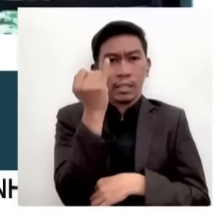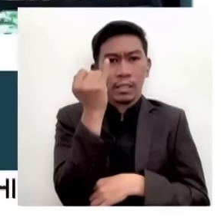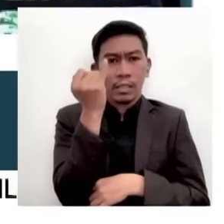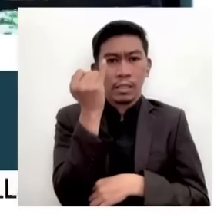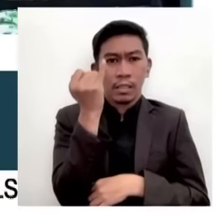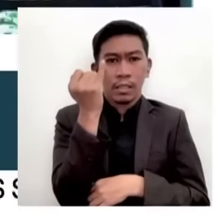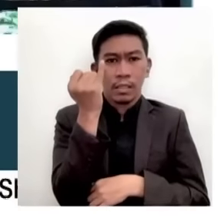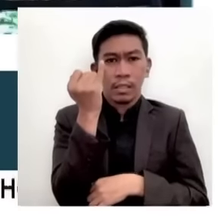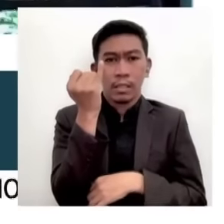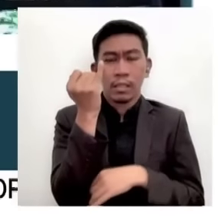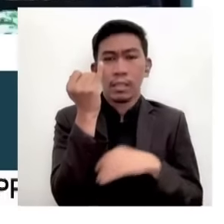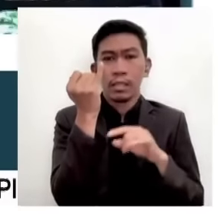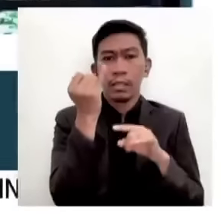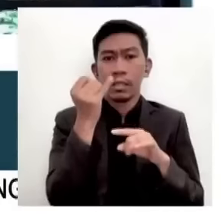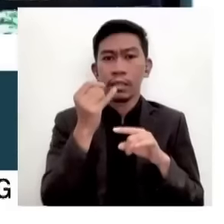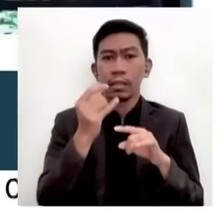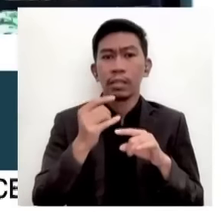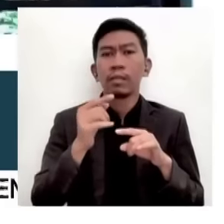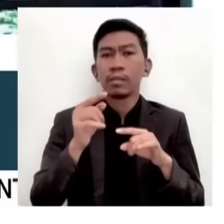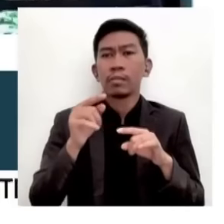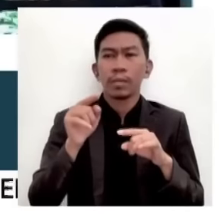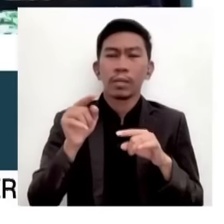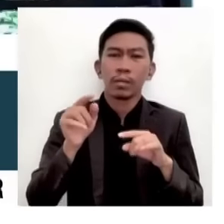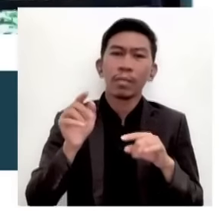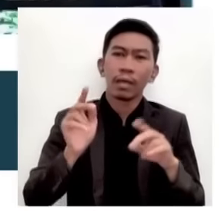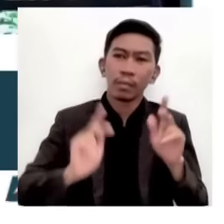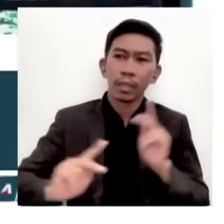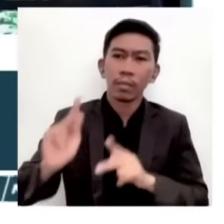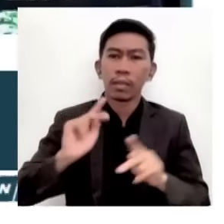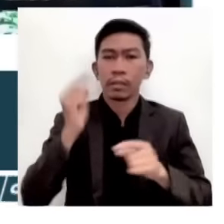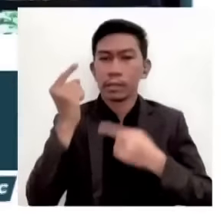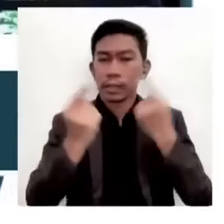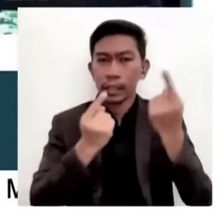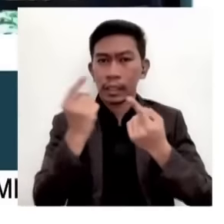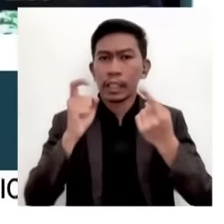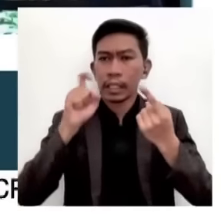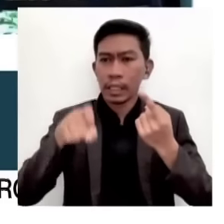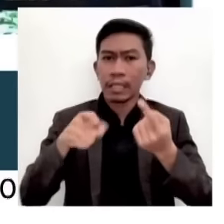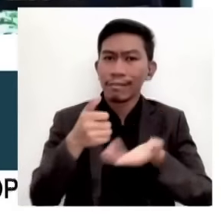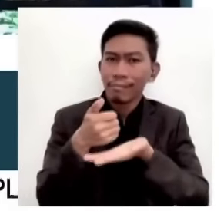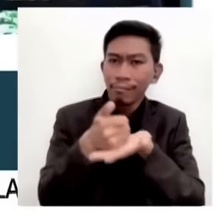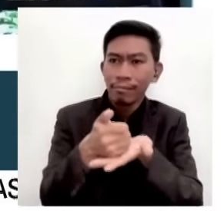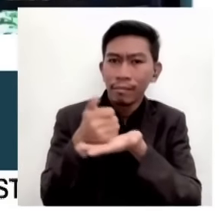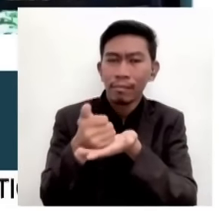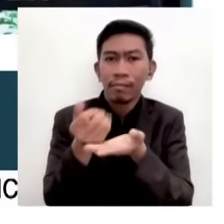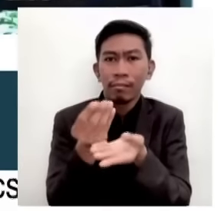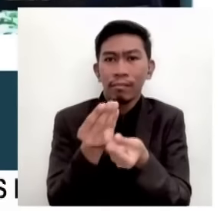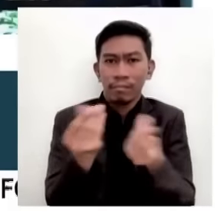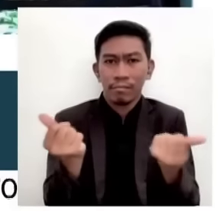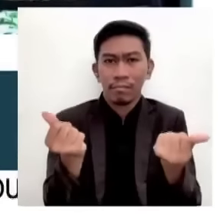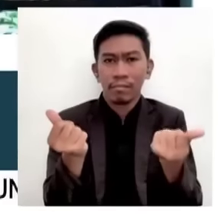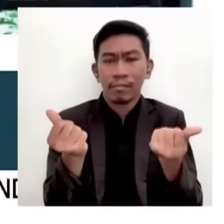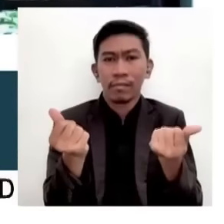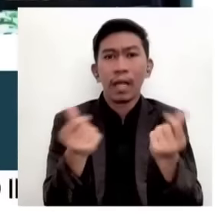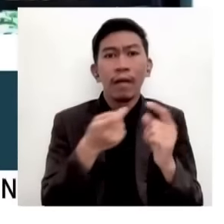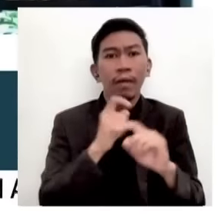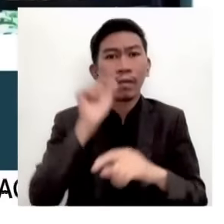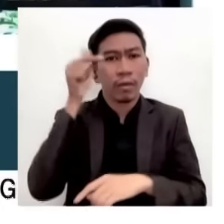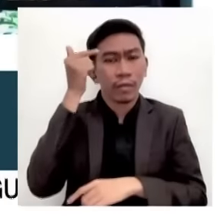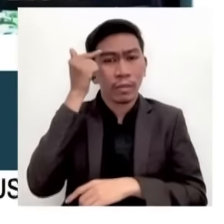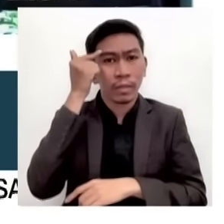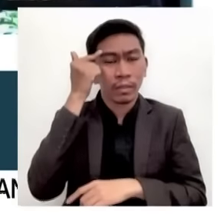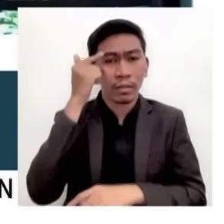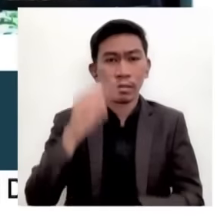ay yung namang mga concerns ng tao dito ma-address. ng gobyerno. Hindi niyo ho ba yun